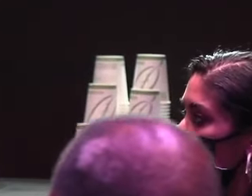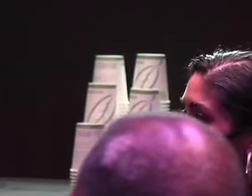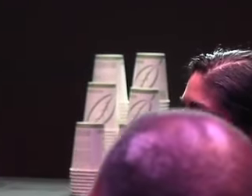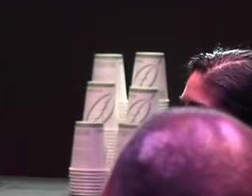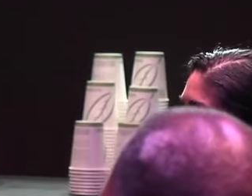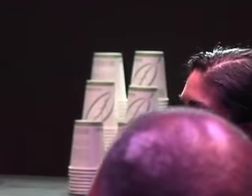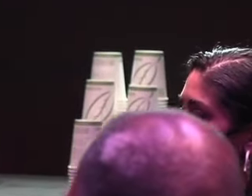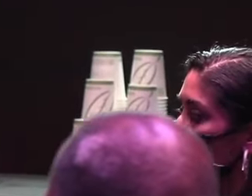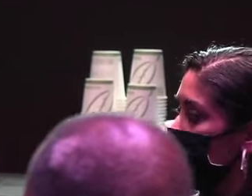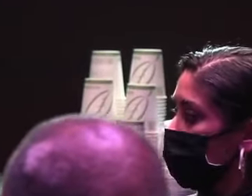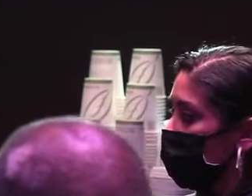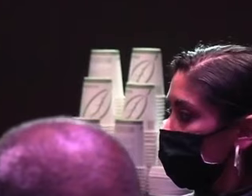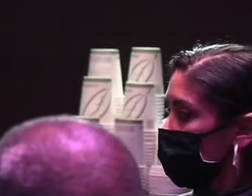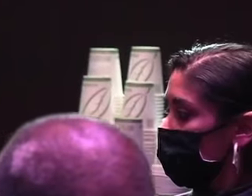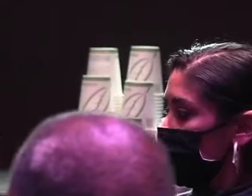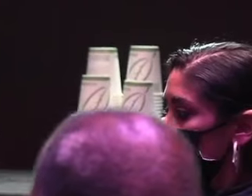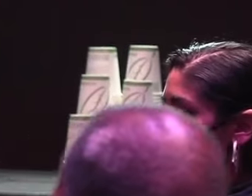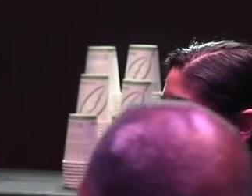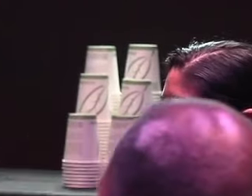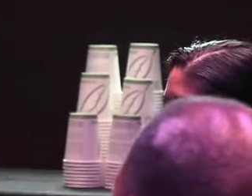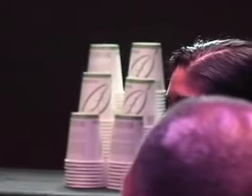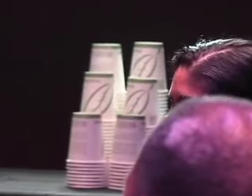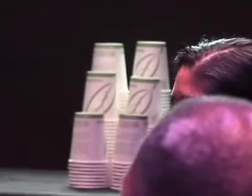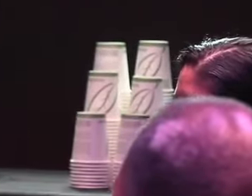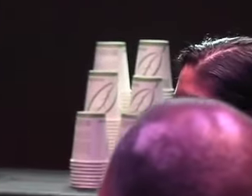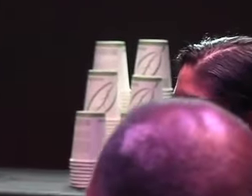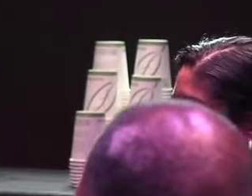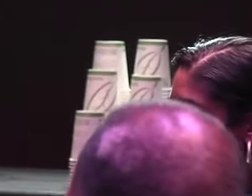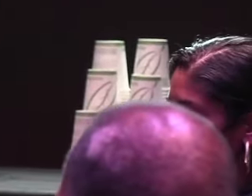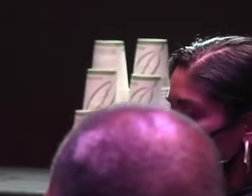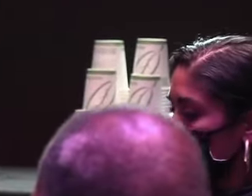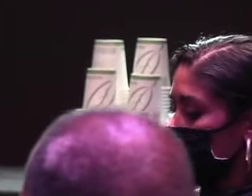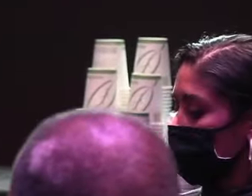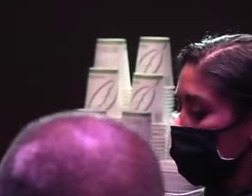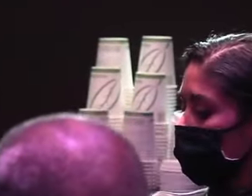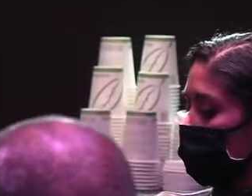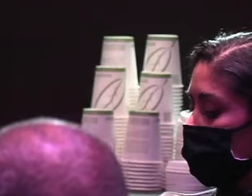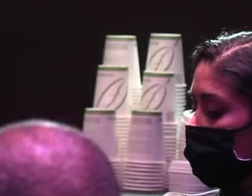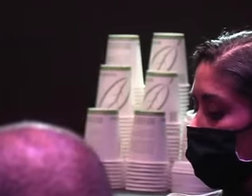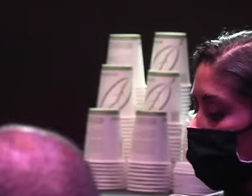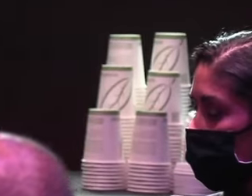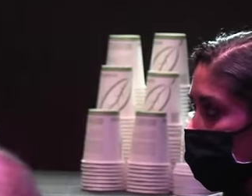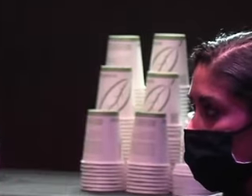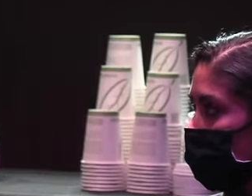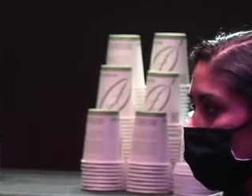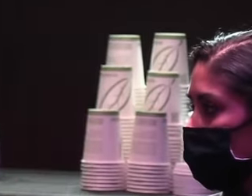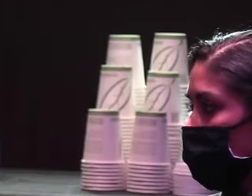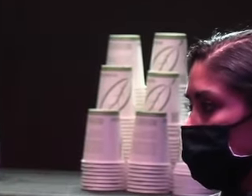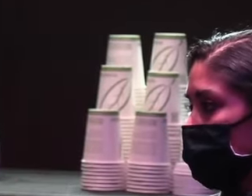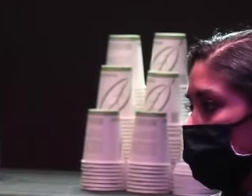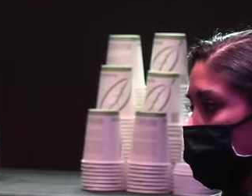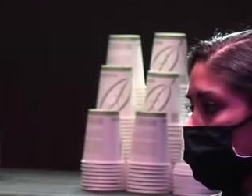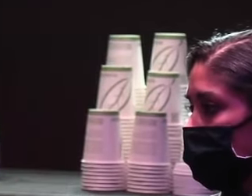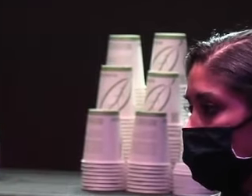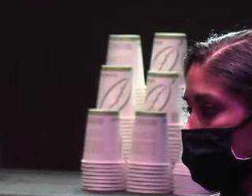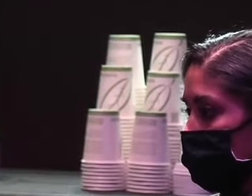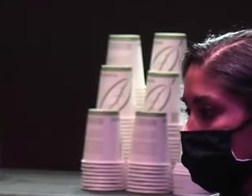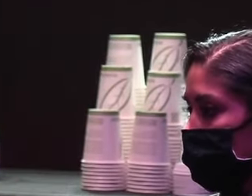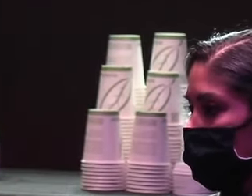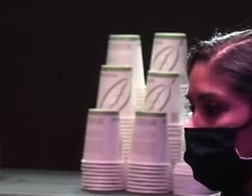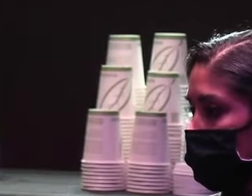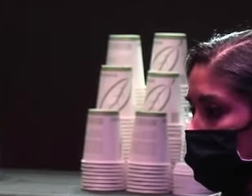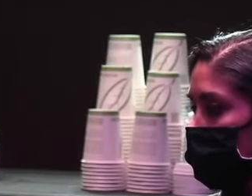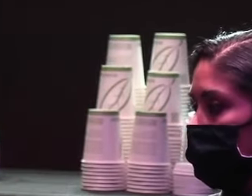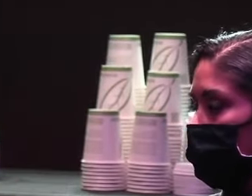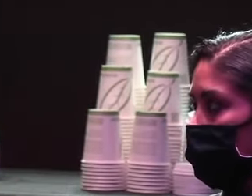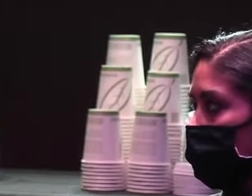have that separate and structures that divide us. I'm part of a space called the Cultural Equity Incubator,